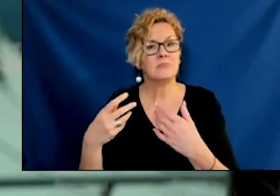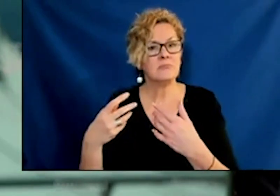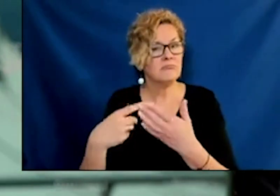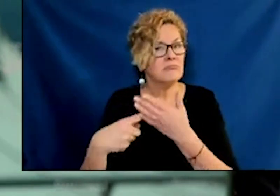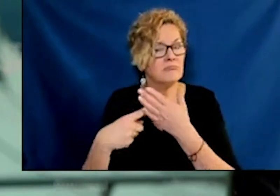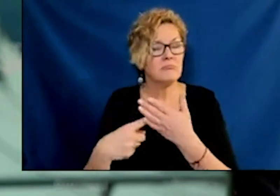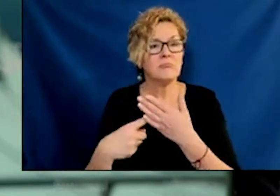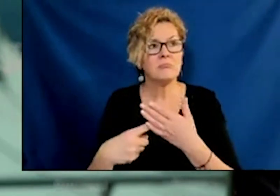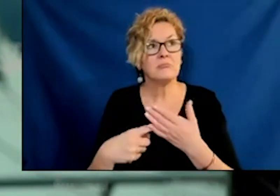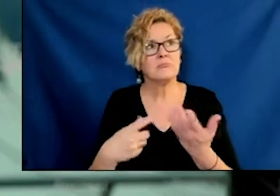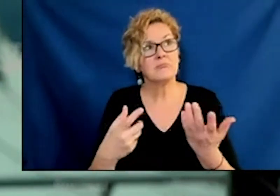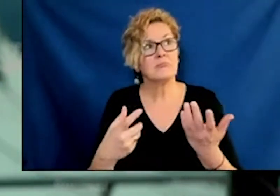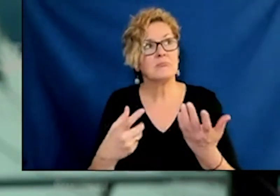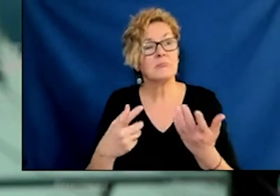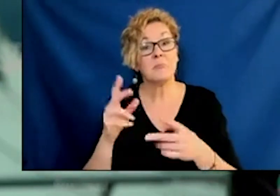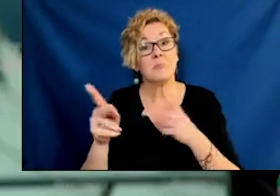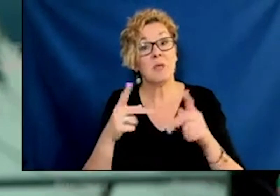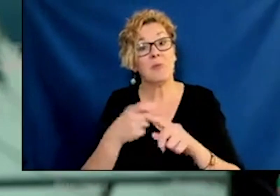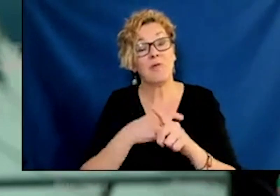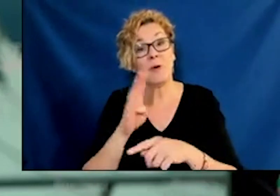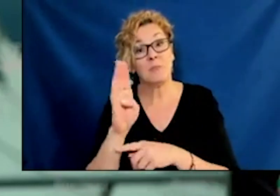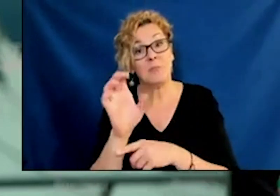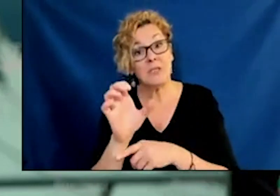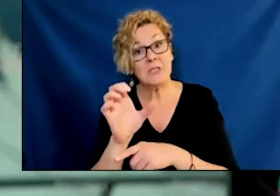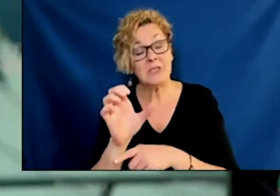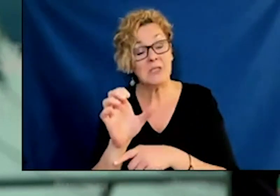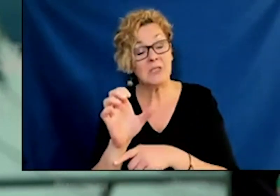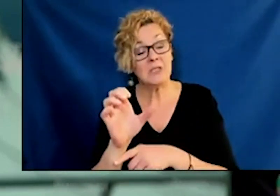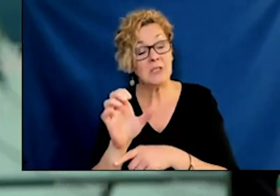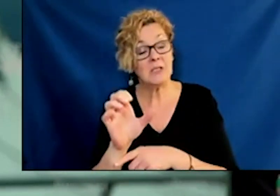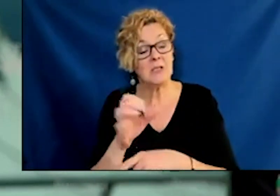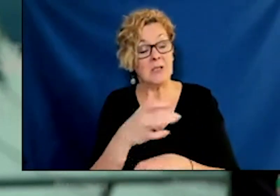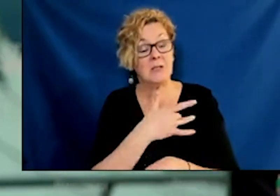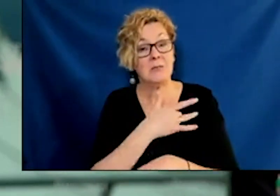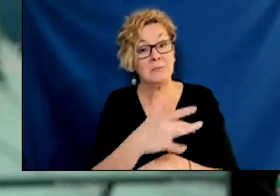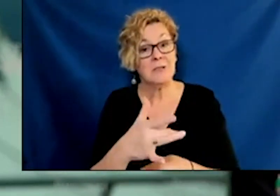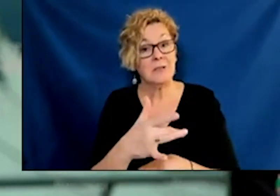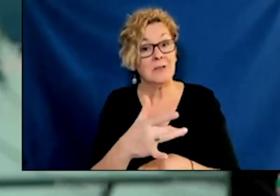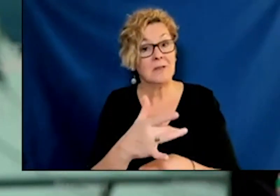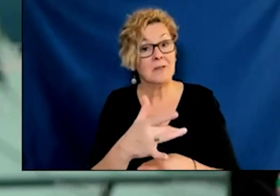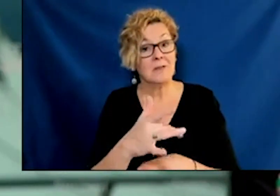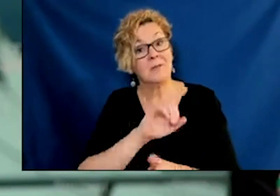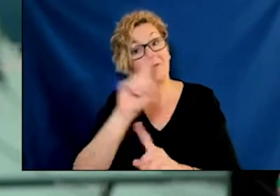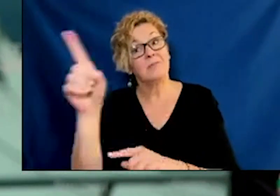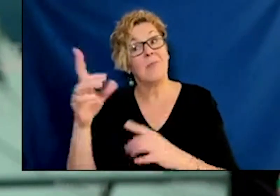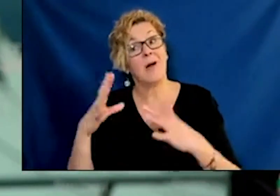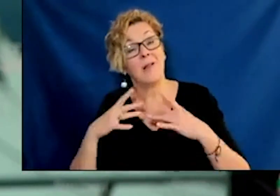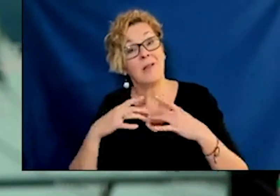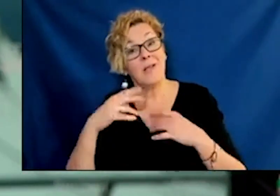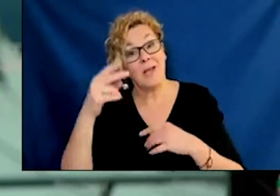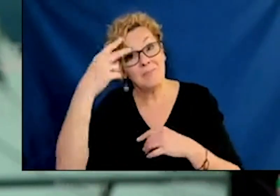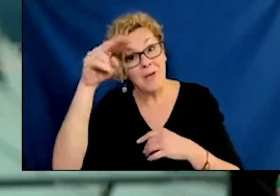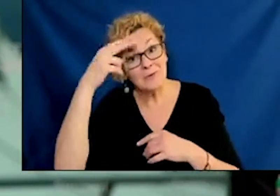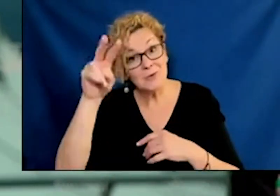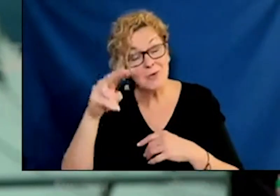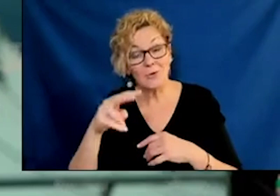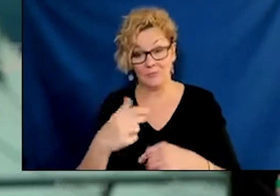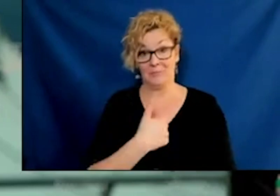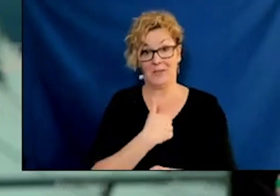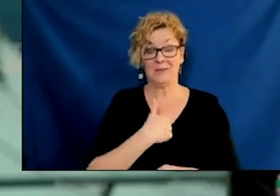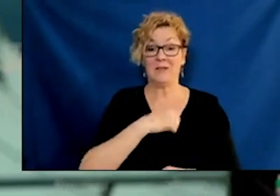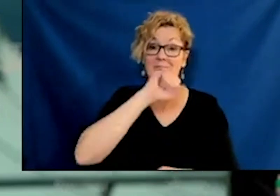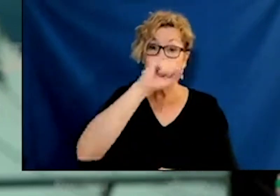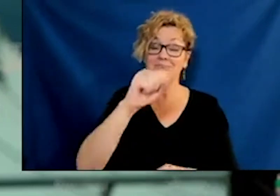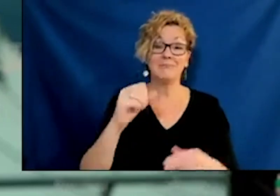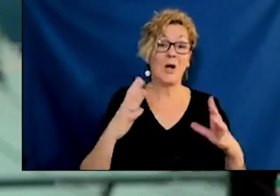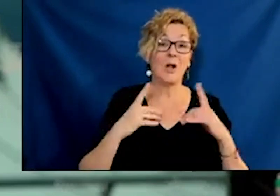People from BC do go to Mexico quite a bit, and myself, I'd be running away to the Caribbean if I could, but that's